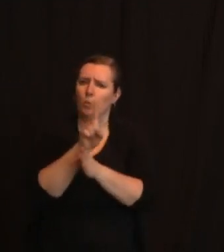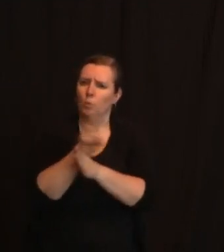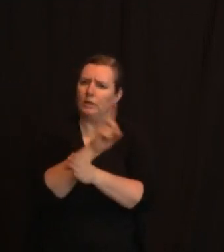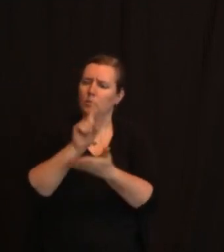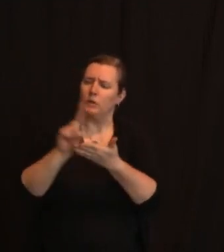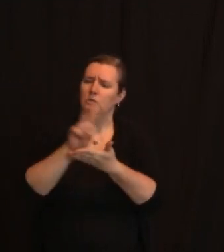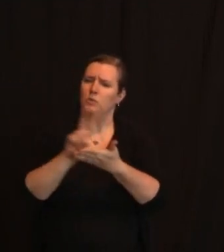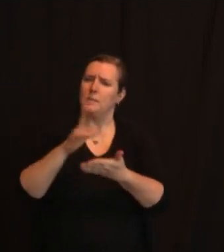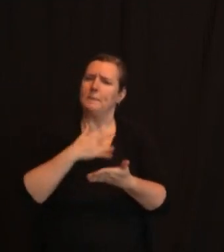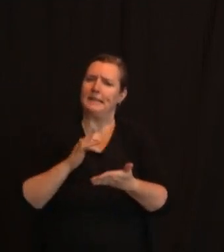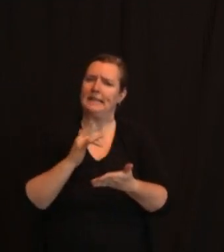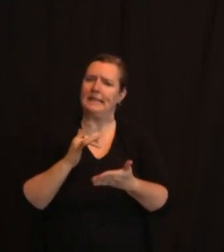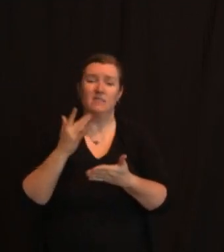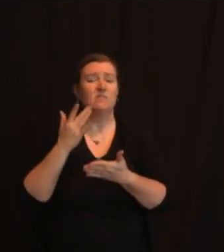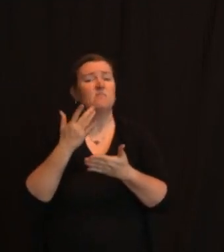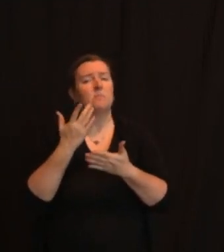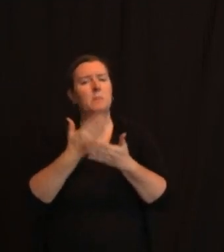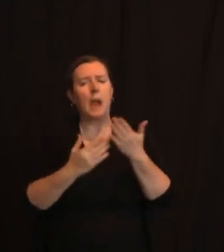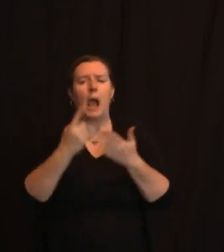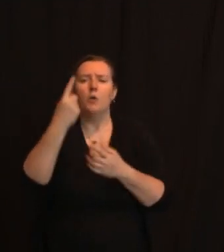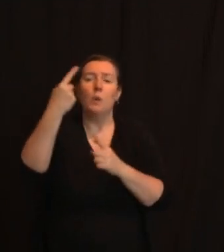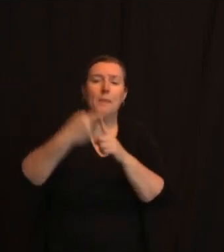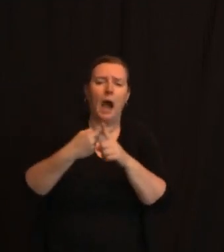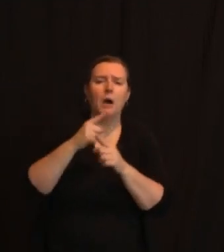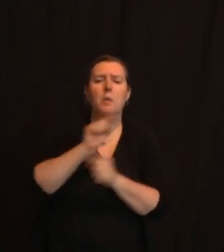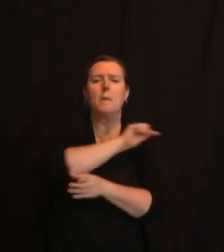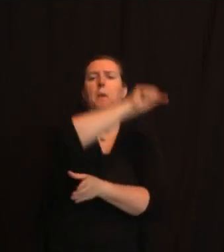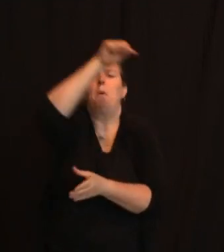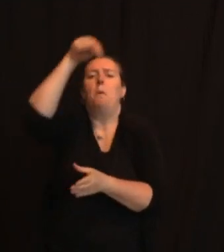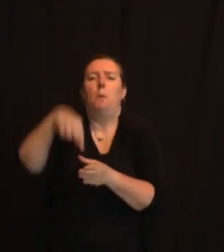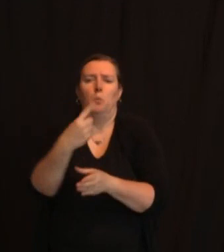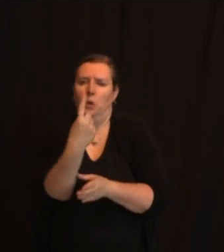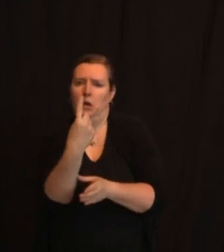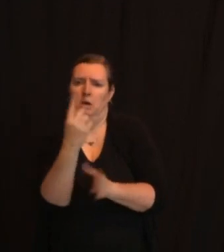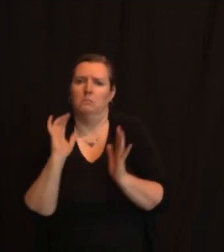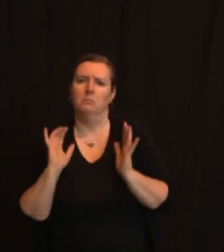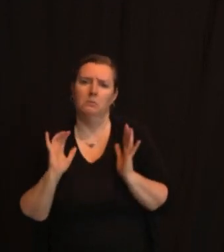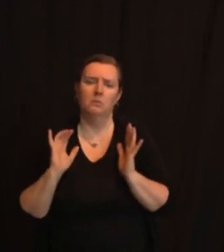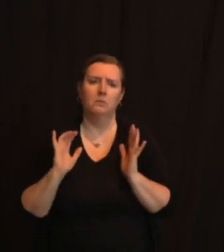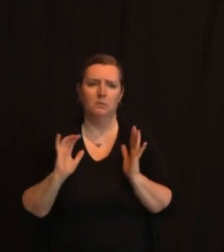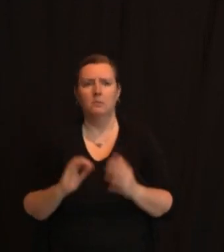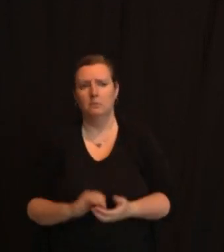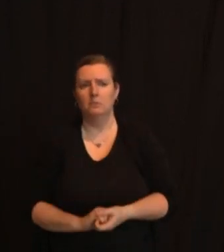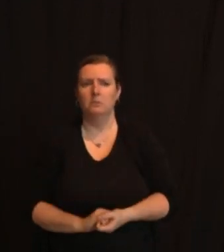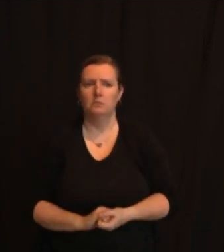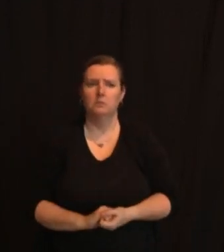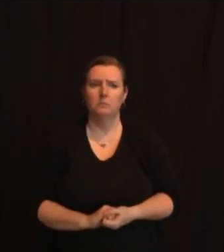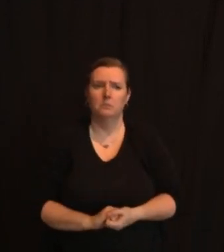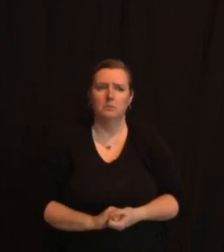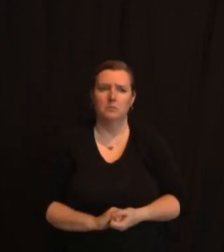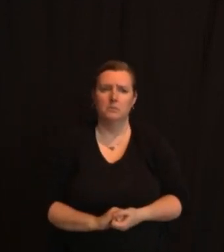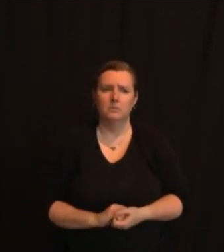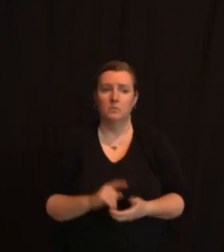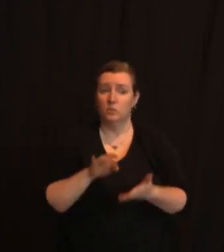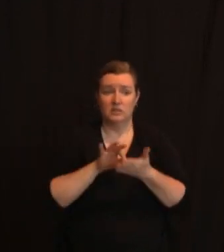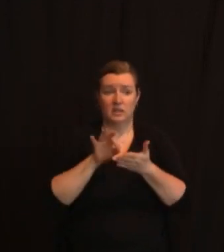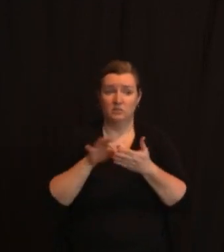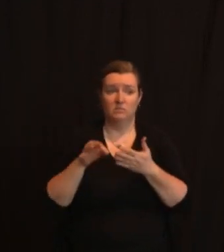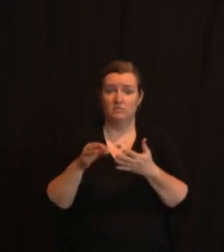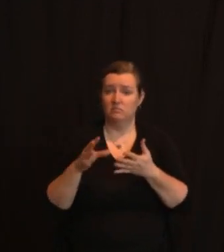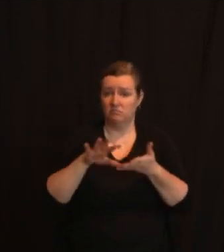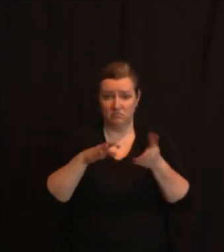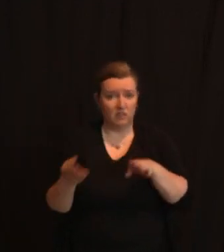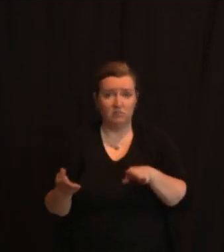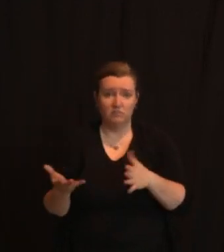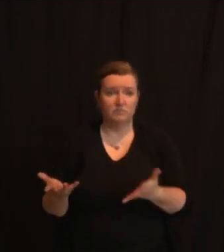of that stuff comes back a whole lot later. As to what we count in those deaths, for the most part, what we report out